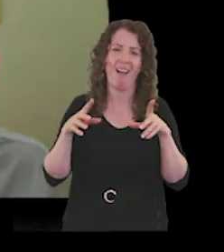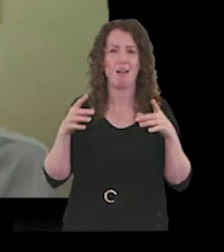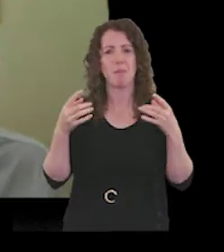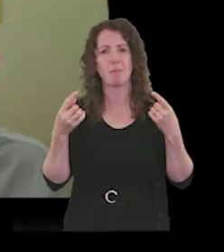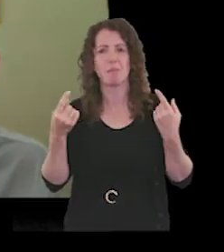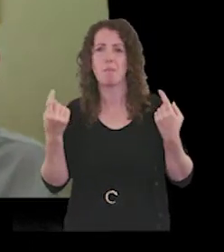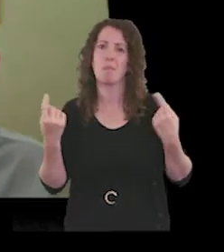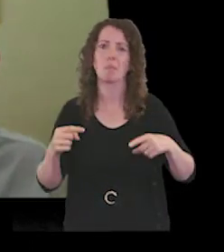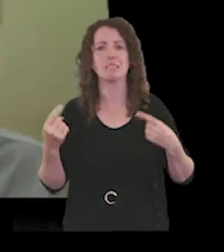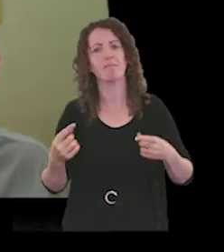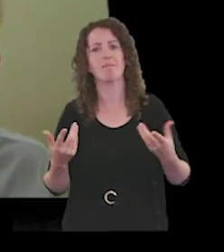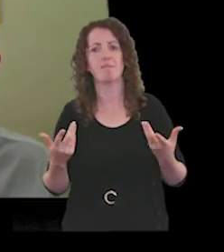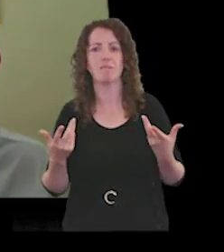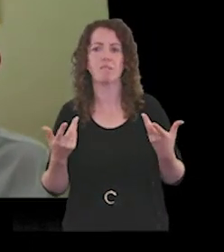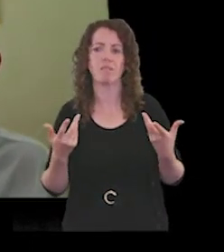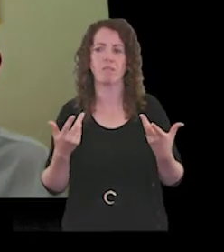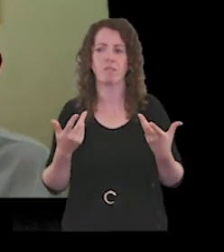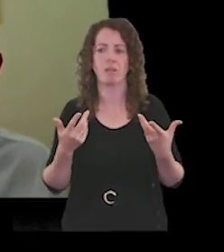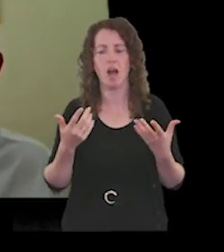um